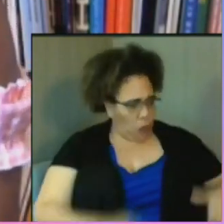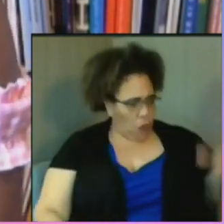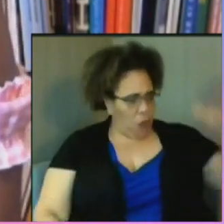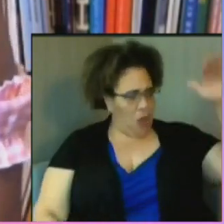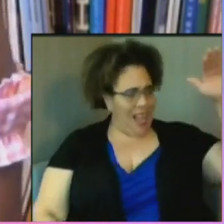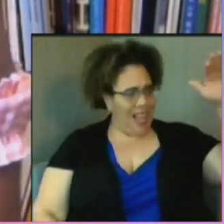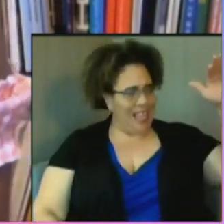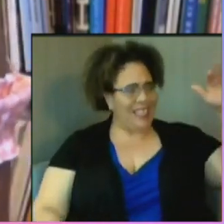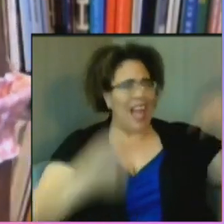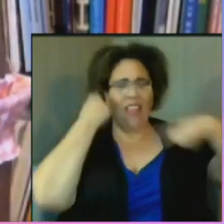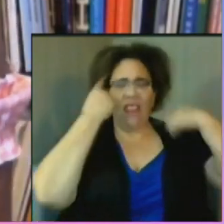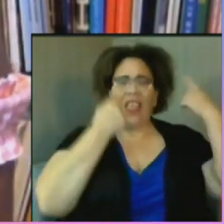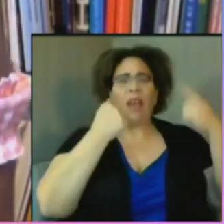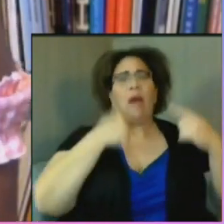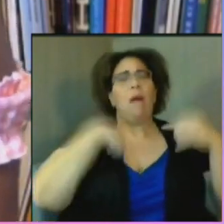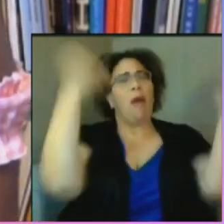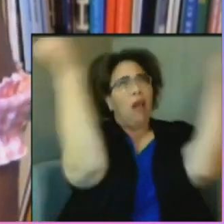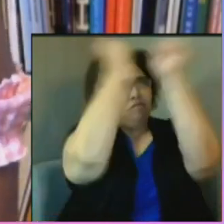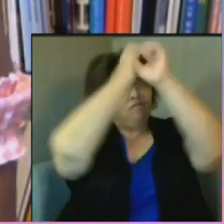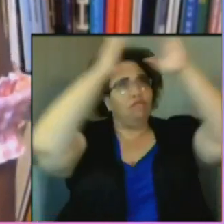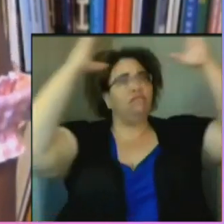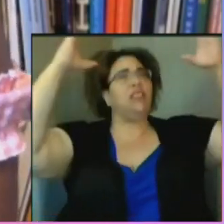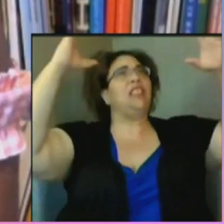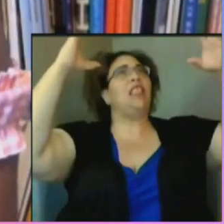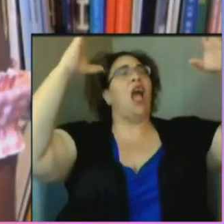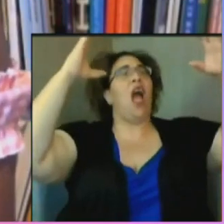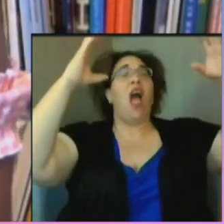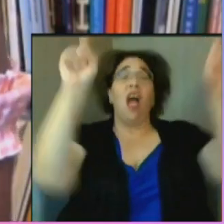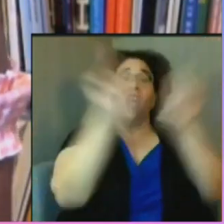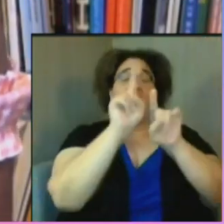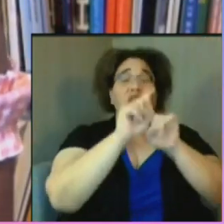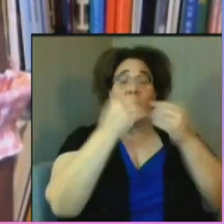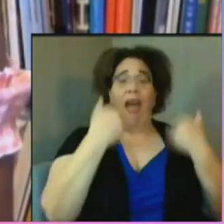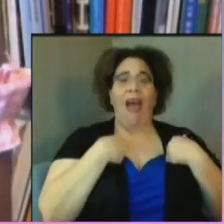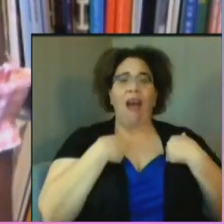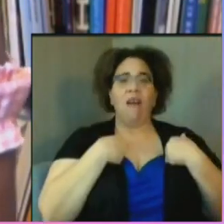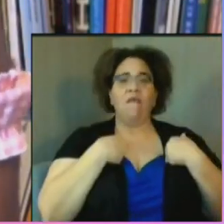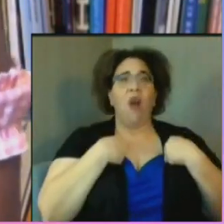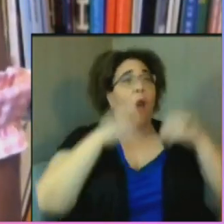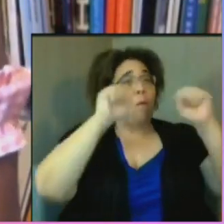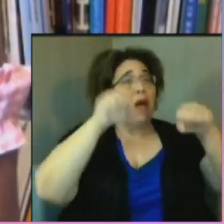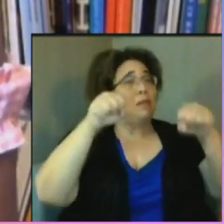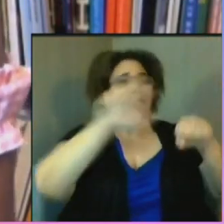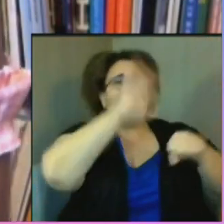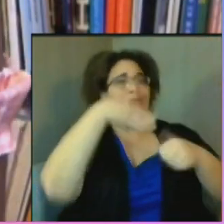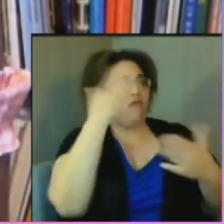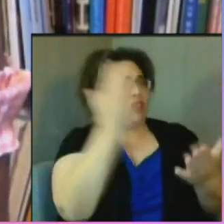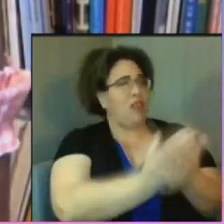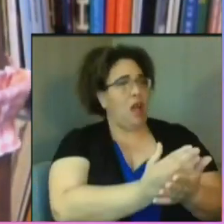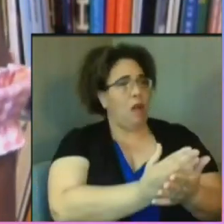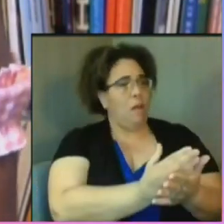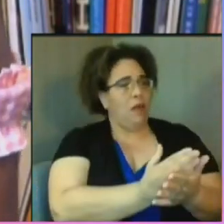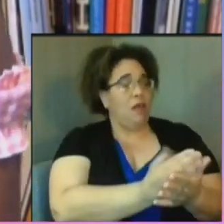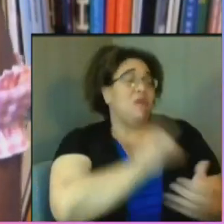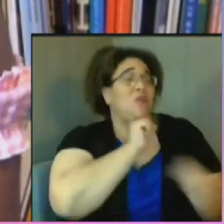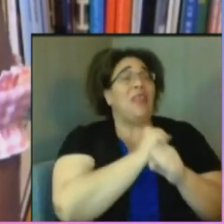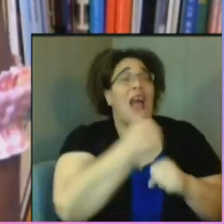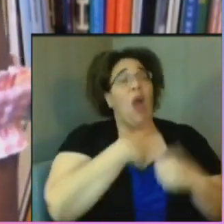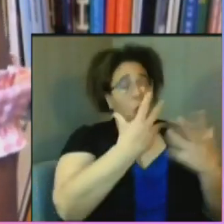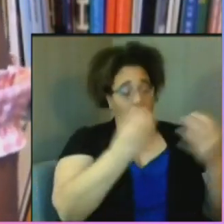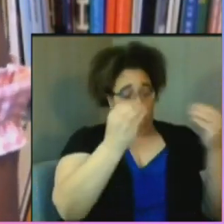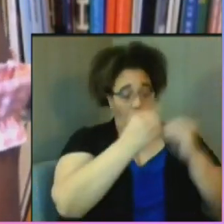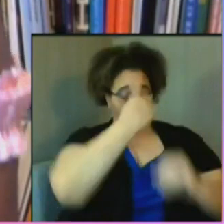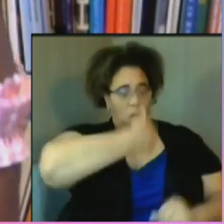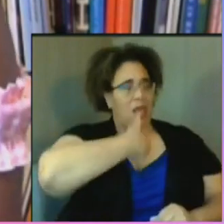endless possibilities. I wanted more for myself, and I never thought it would be possible to tell